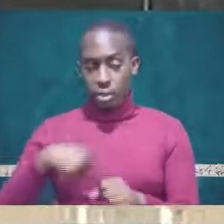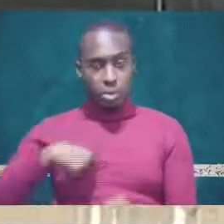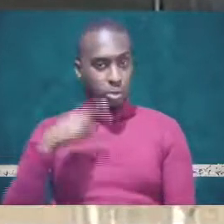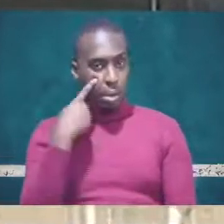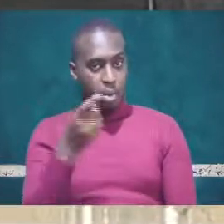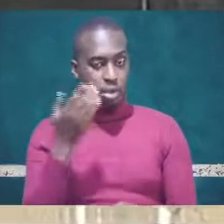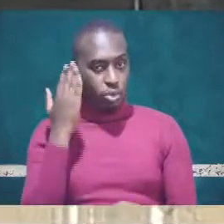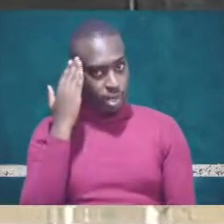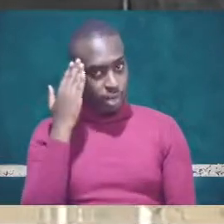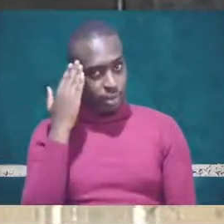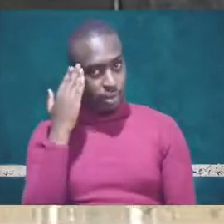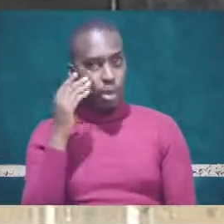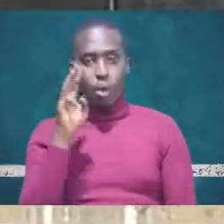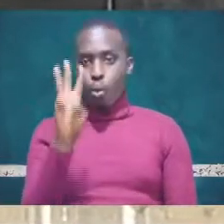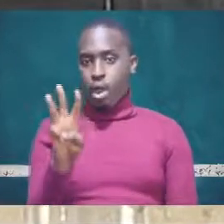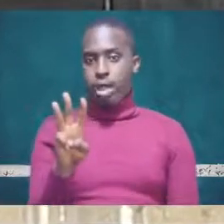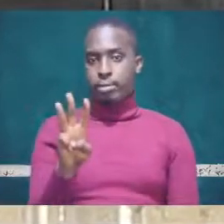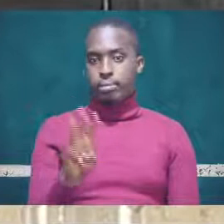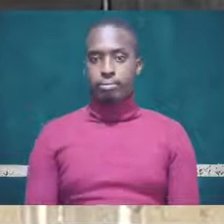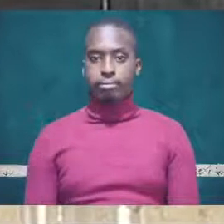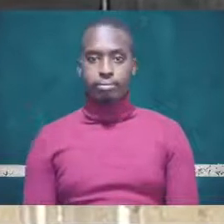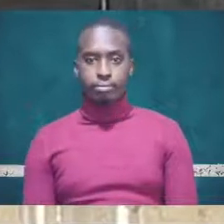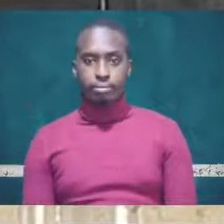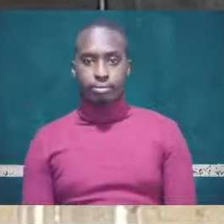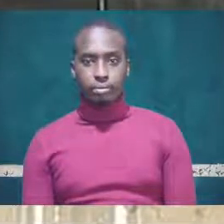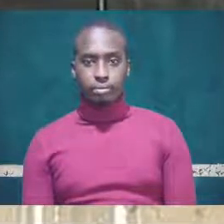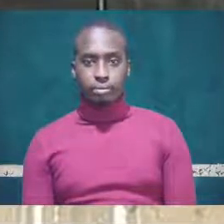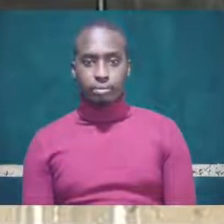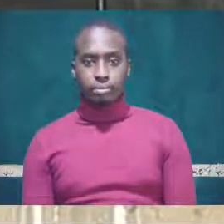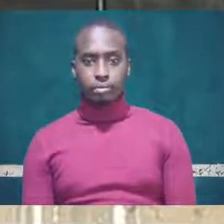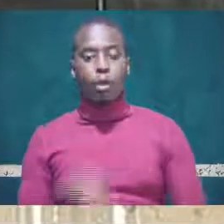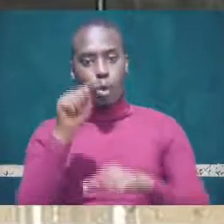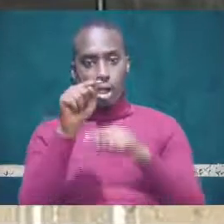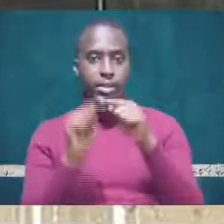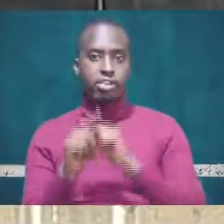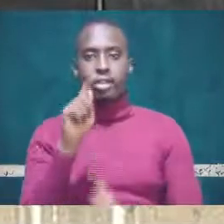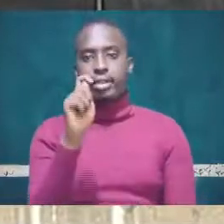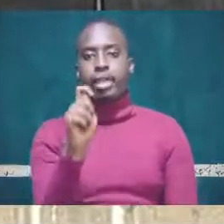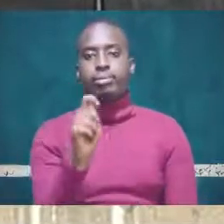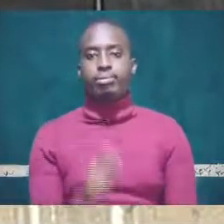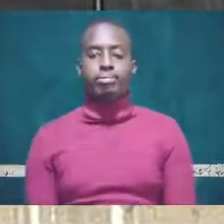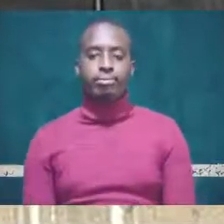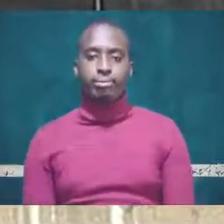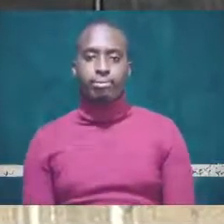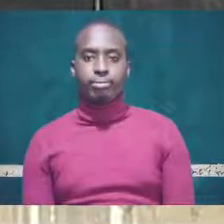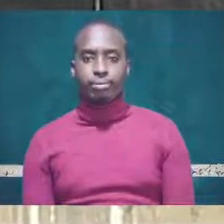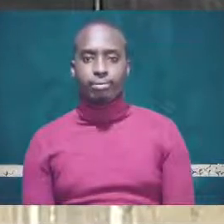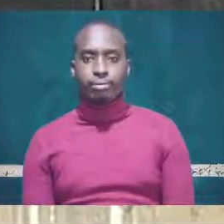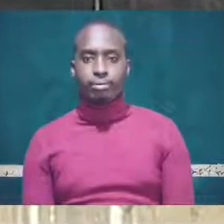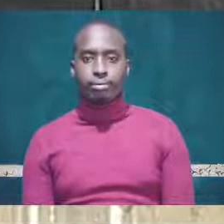seen that before. The symbol we use for work done is W. And what symbol do we use for time? It